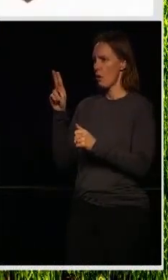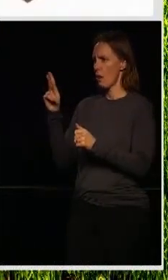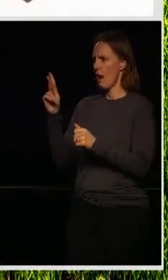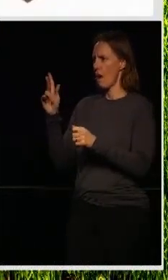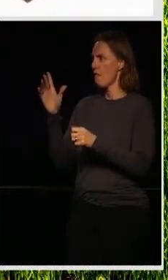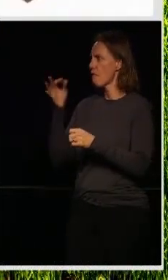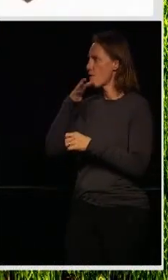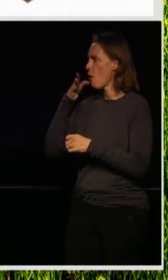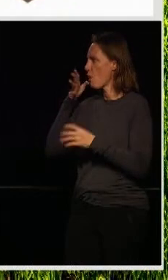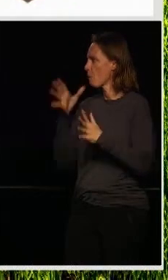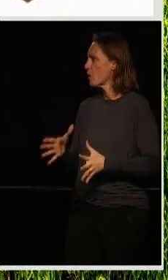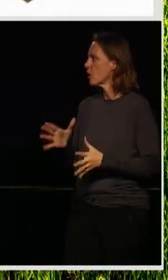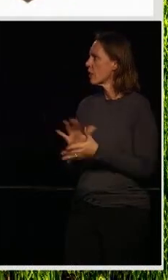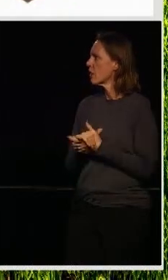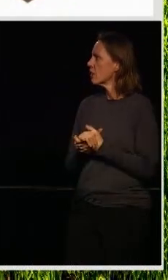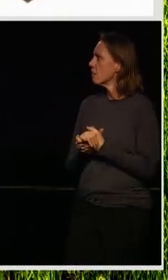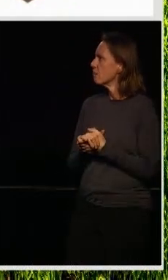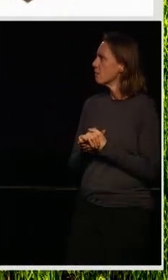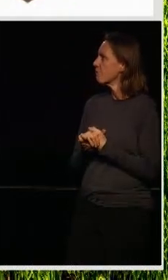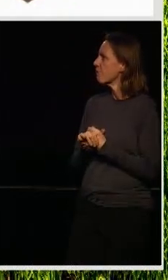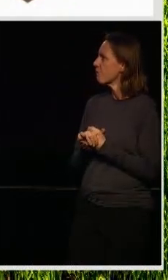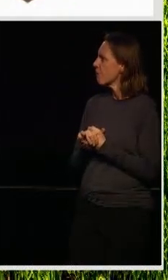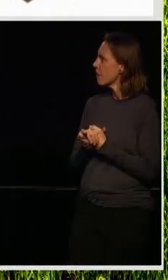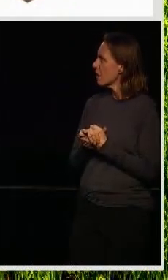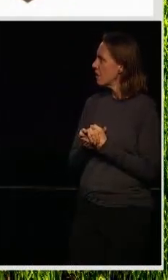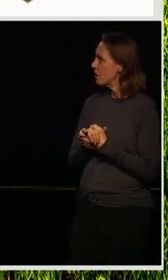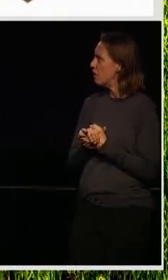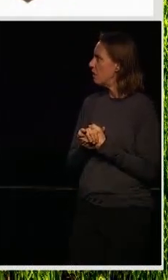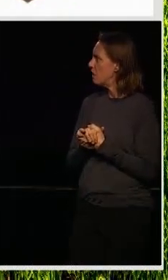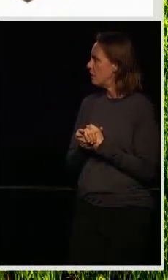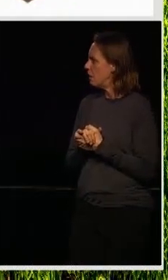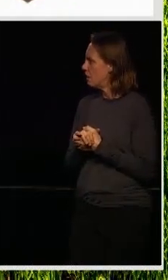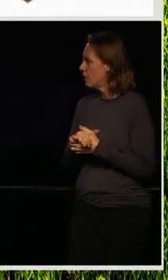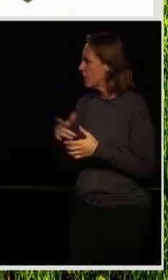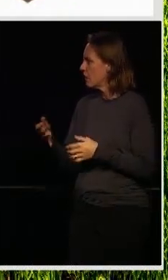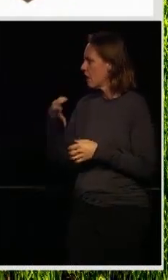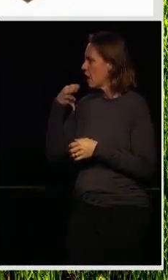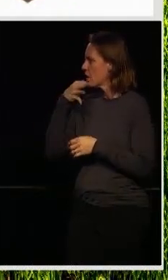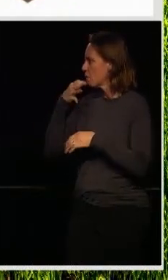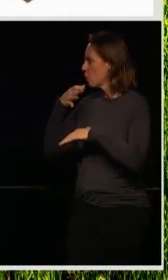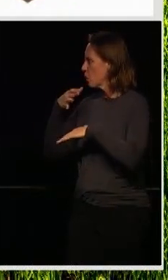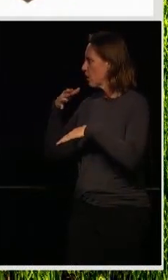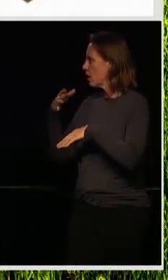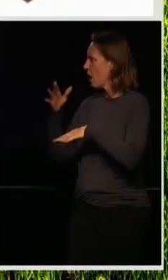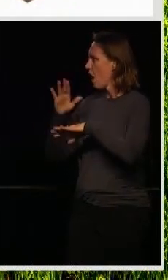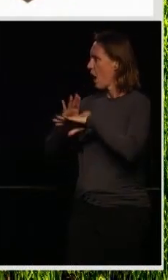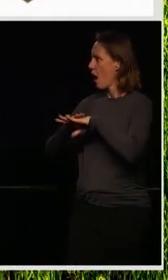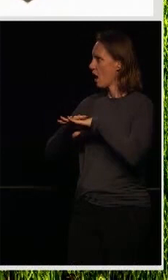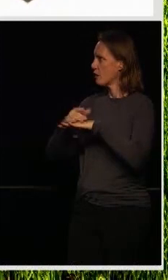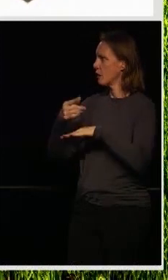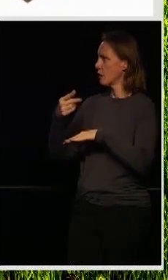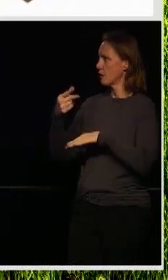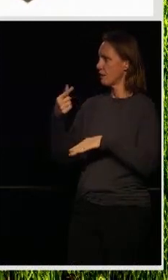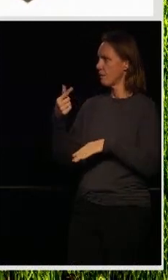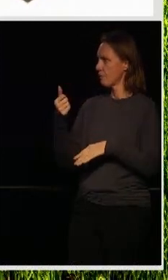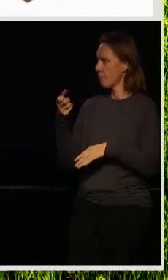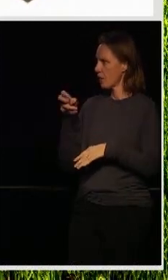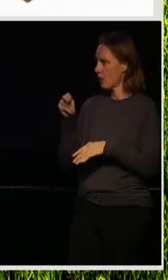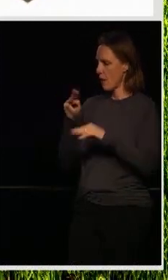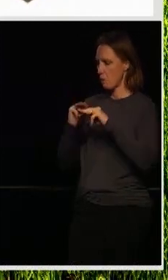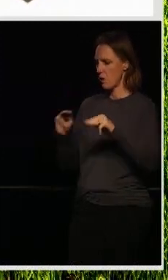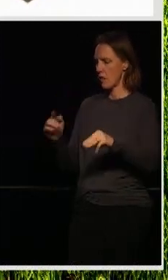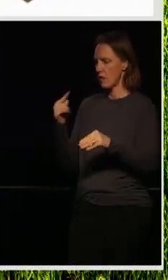professor emeritus at Cornell University and an expert on granular materials, said,